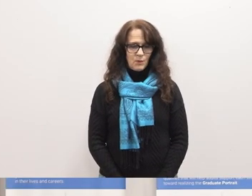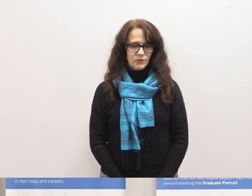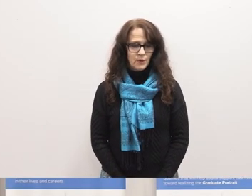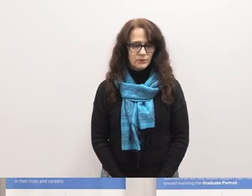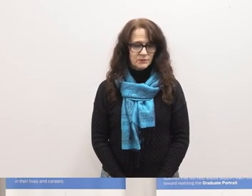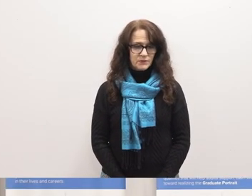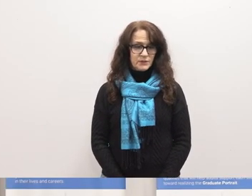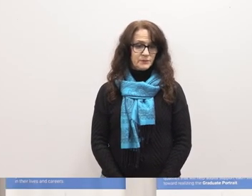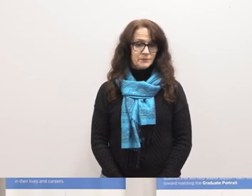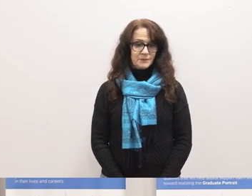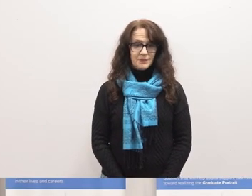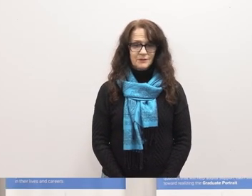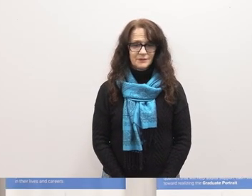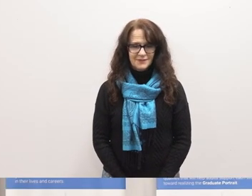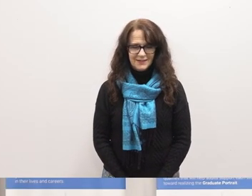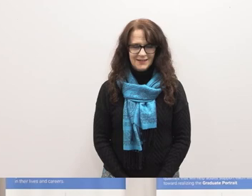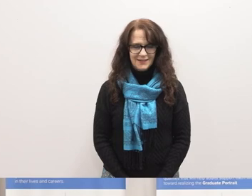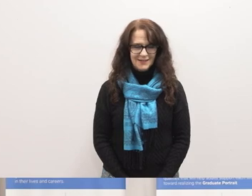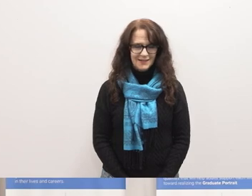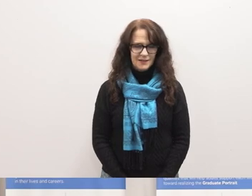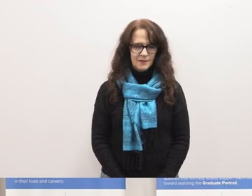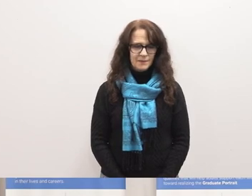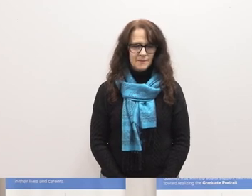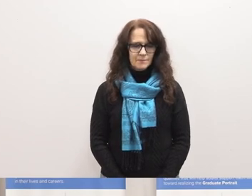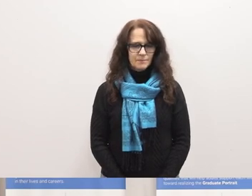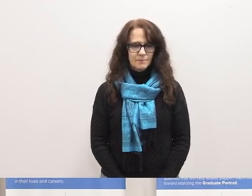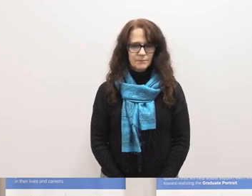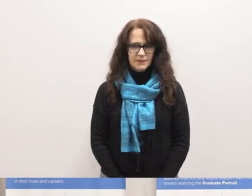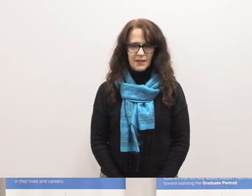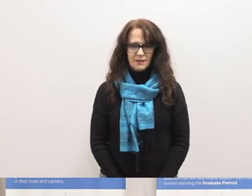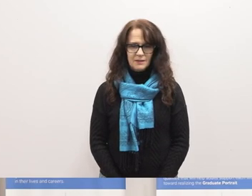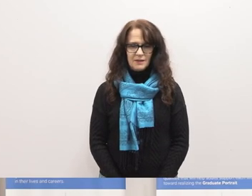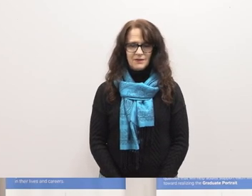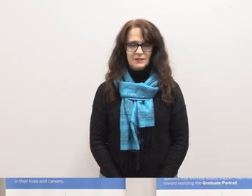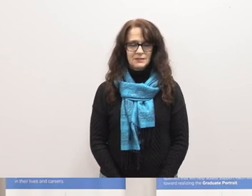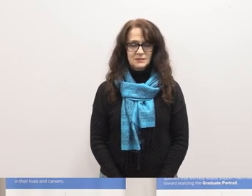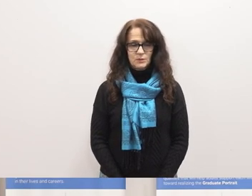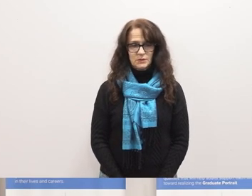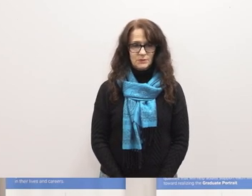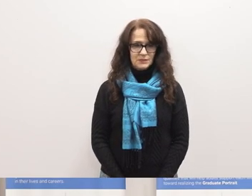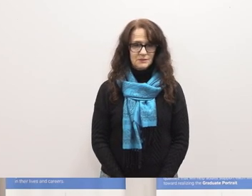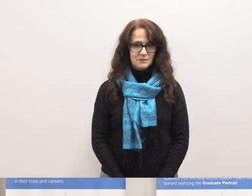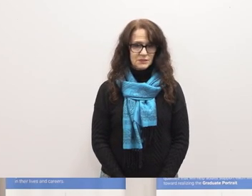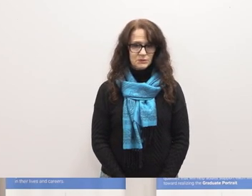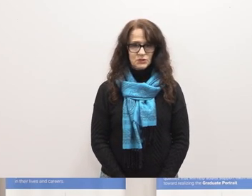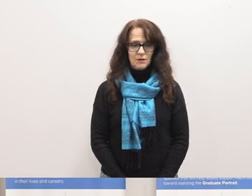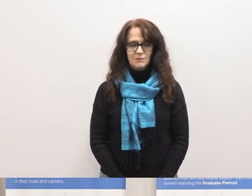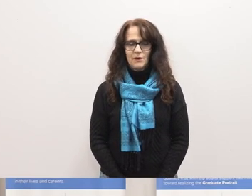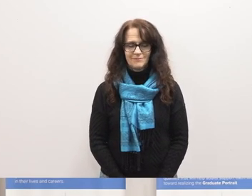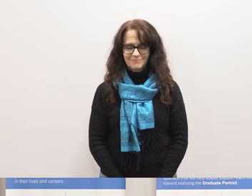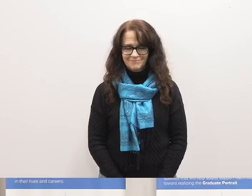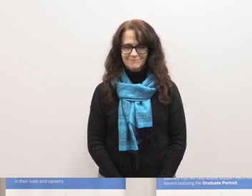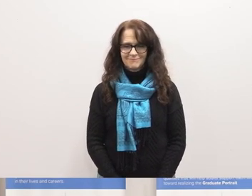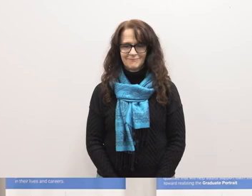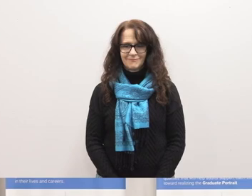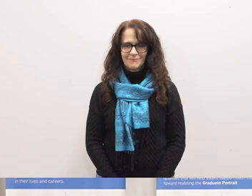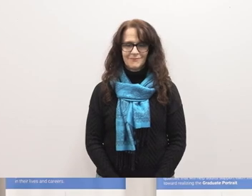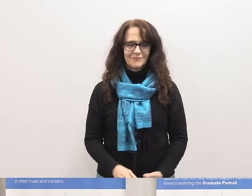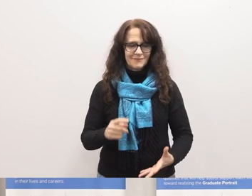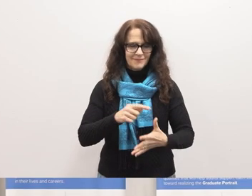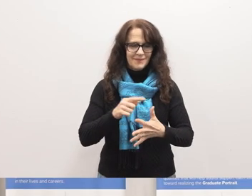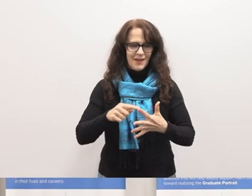Any further discussion? Then I'll ask our board secretary to take a roll call vote. Member